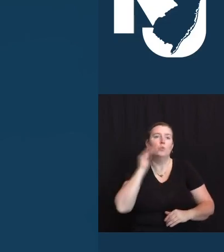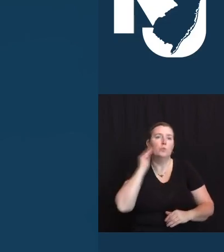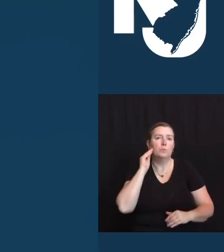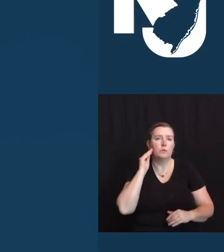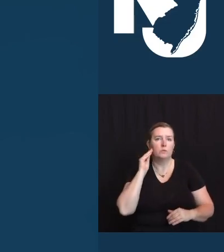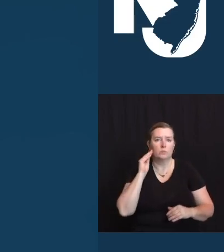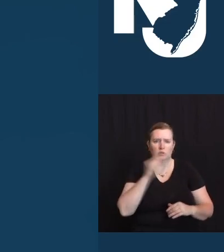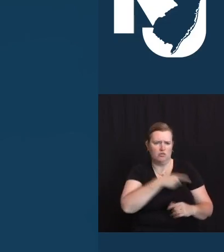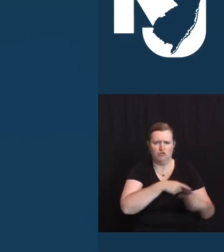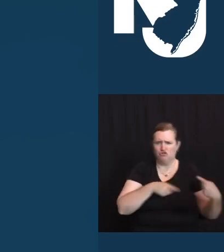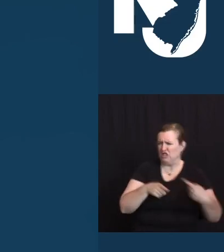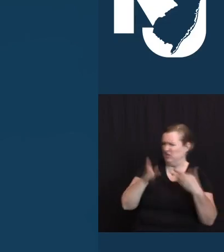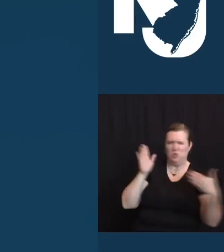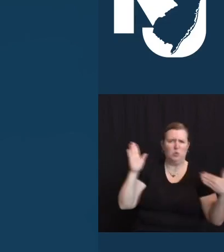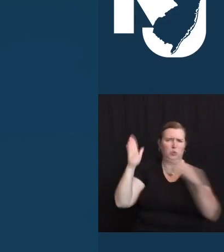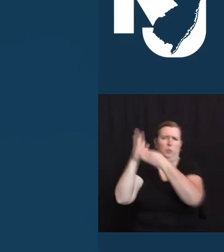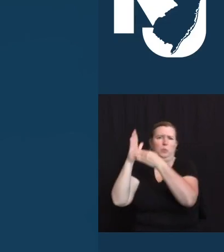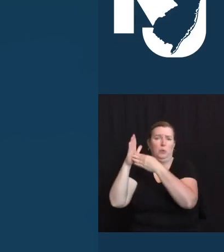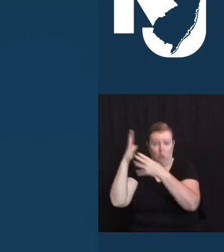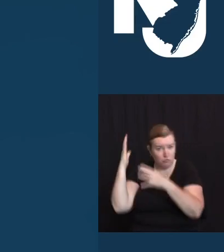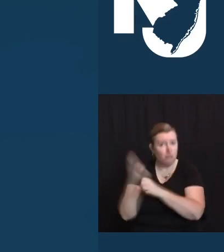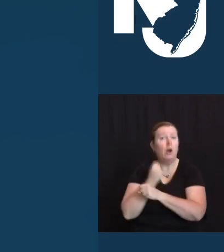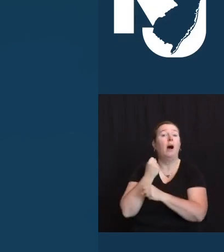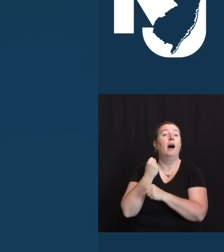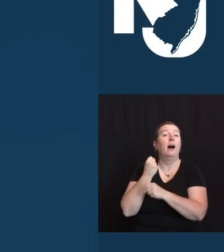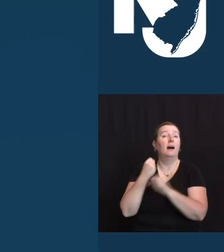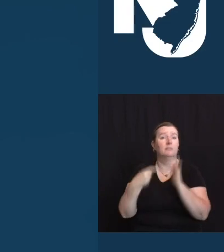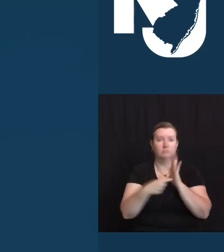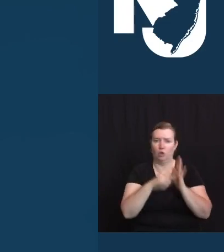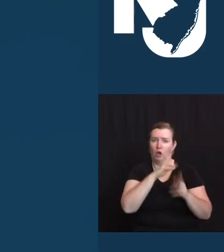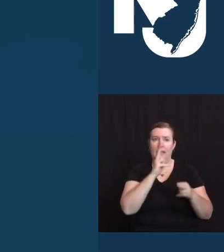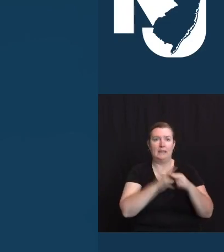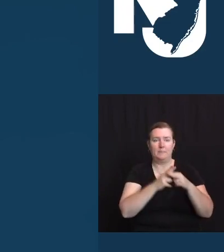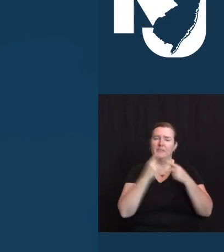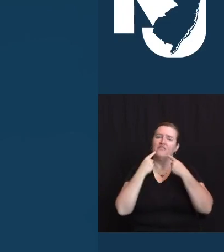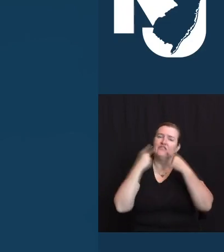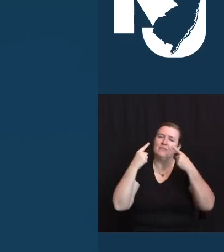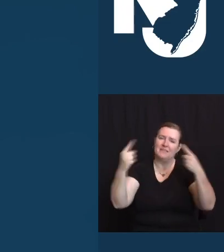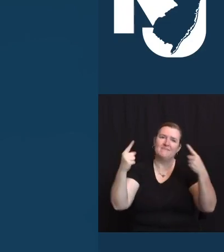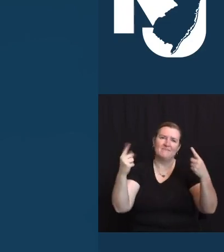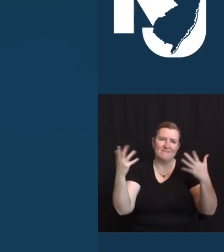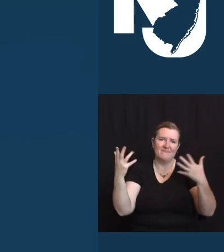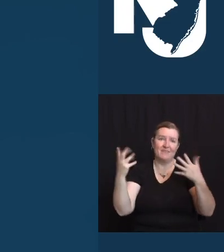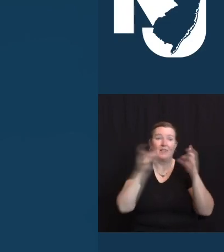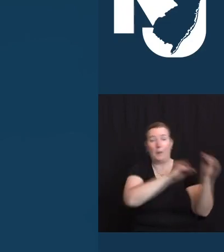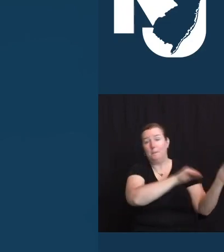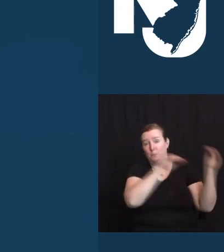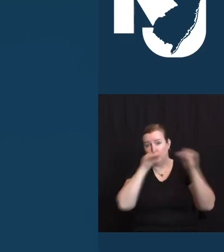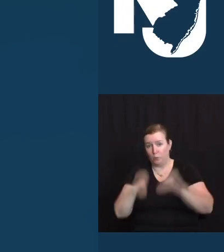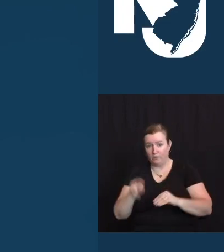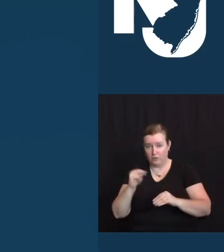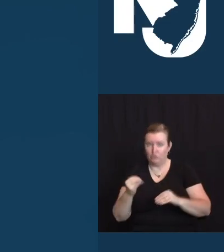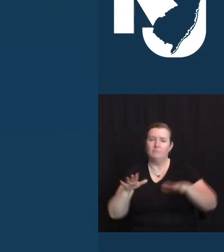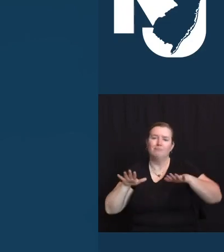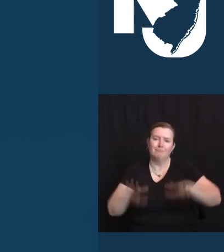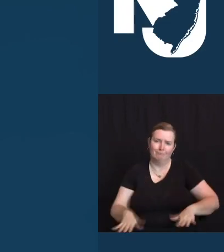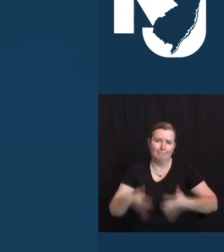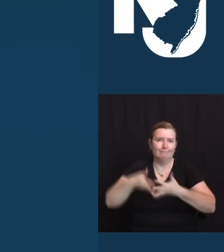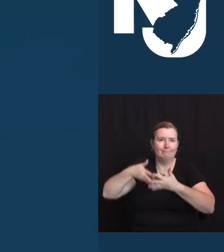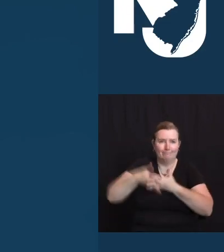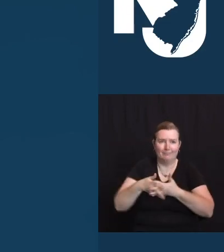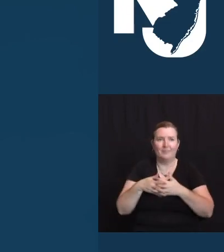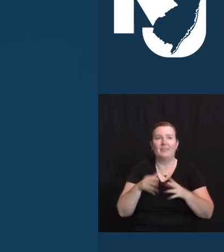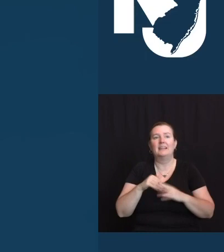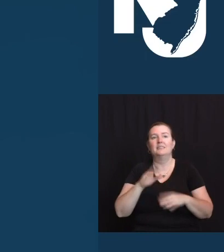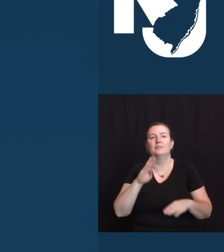on the books today in Michigan. They settled when they got back to Jersey in Bloomfield in 2016. They both took to